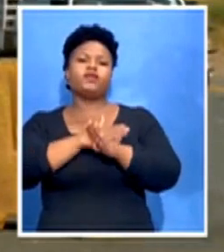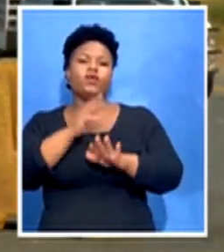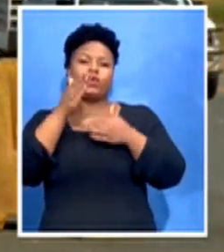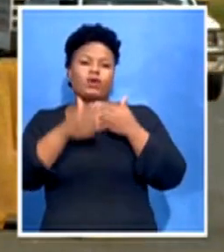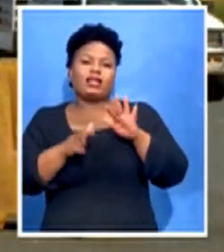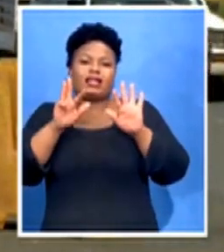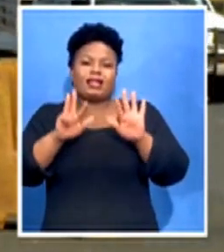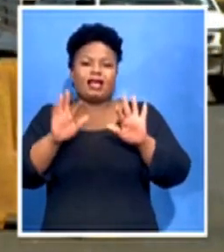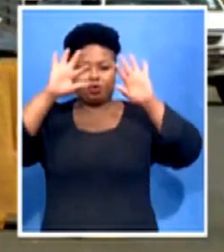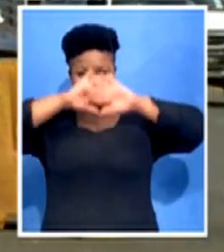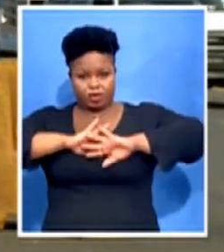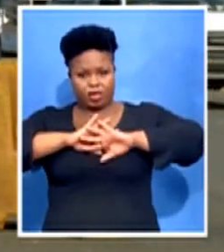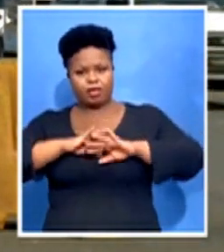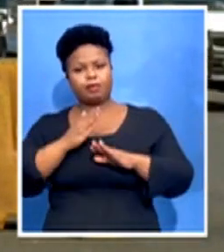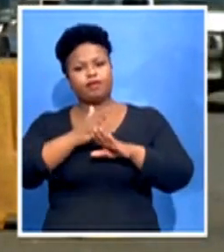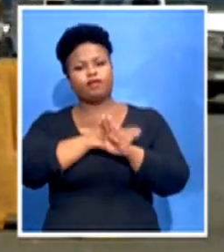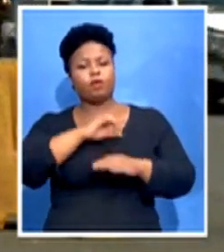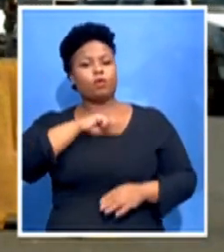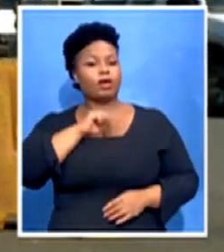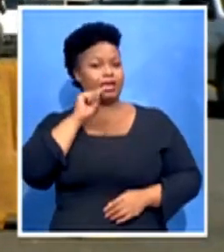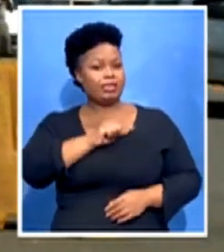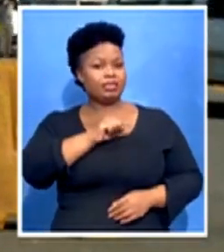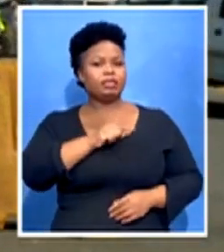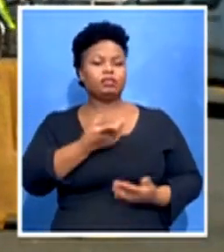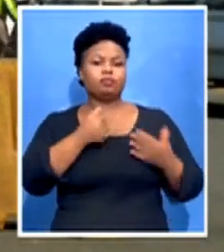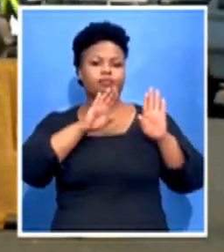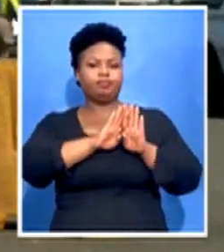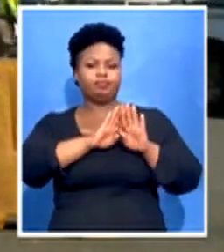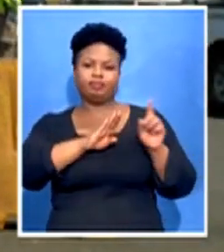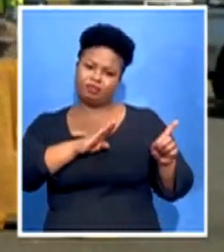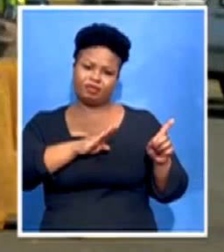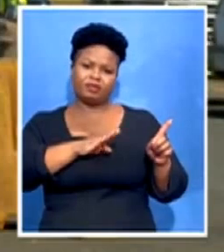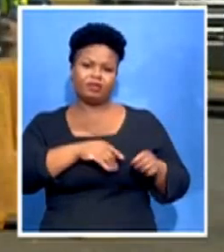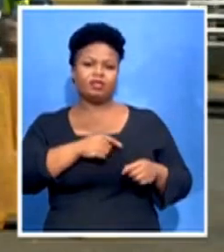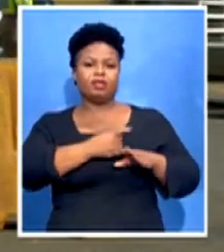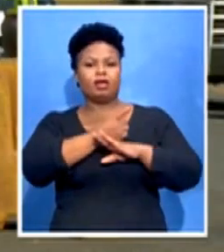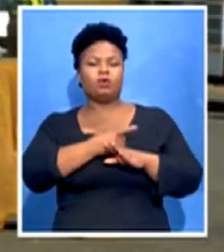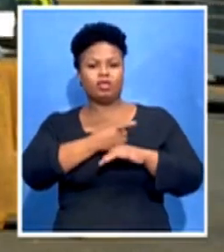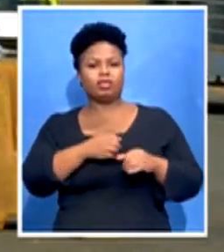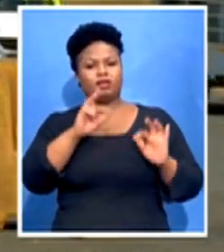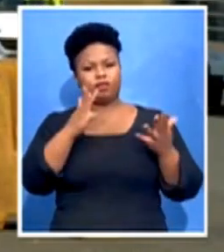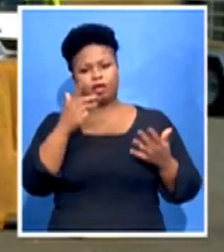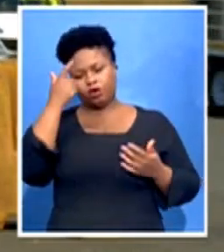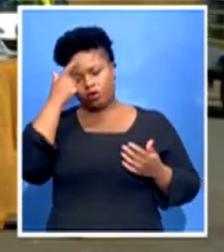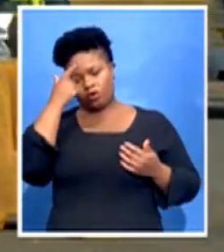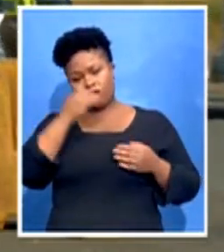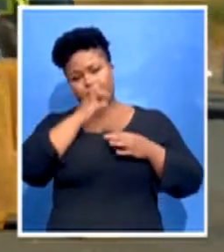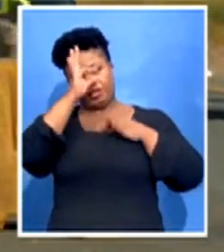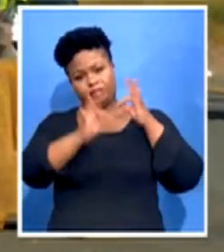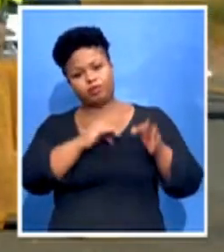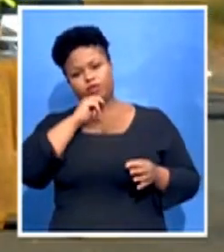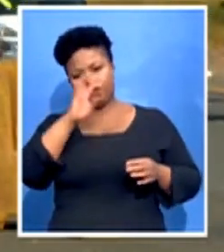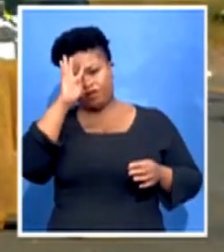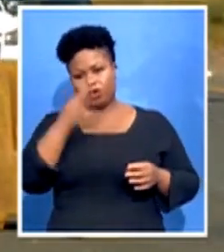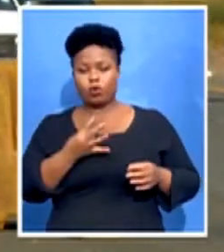Mozambique lockdown, or rather the curfew there, started around 9 o'clock until 4 a.m. in the morning. So they also need to close the border this